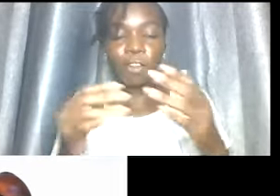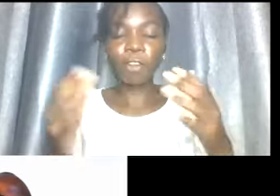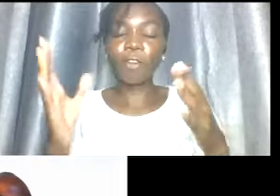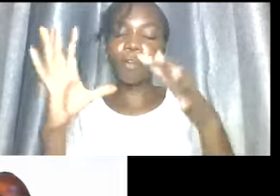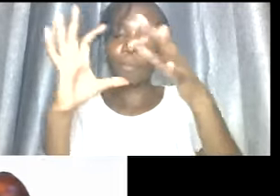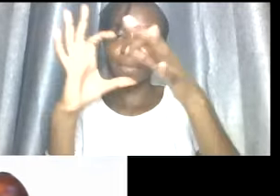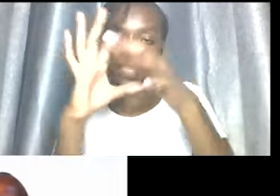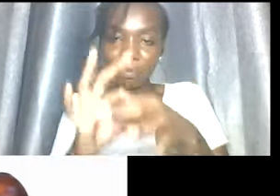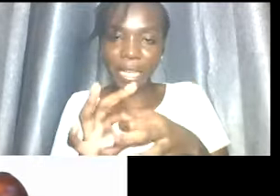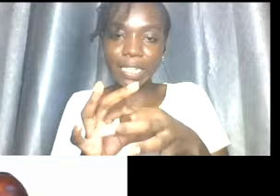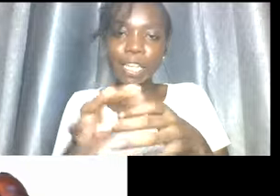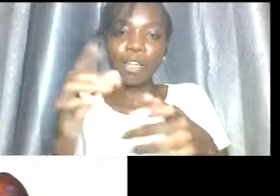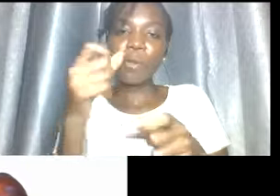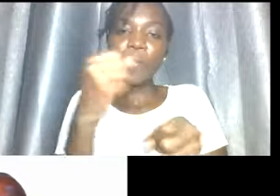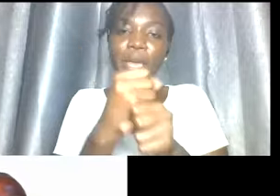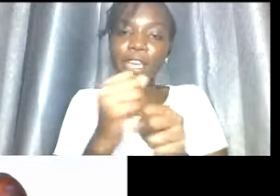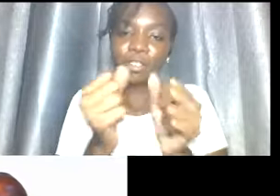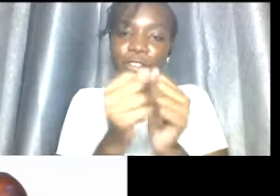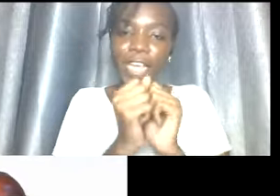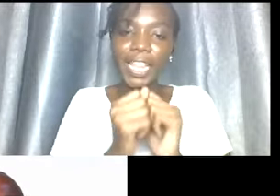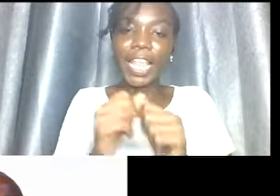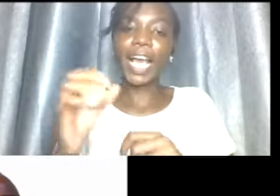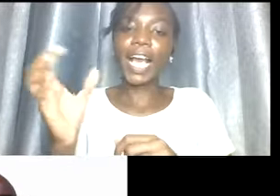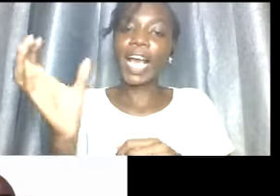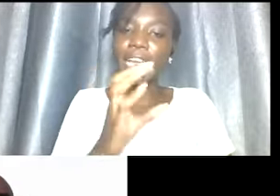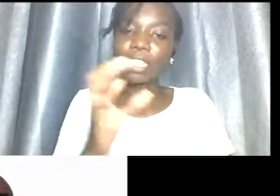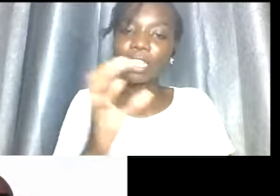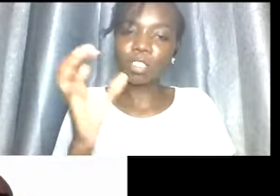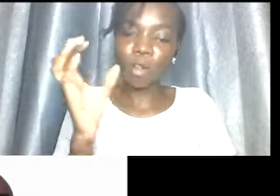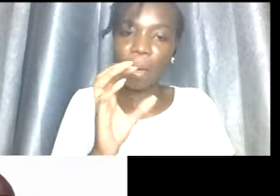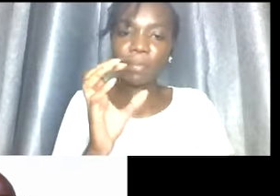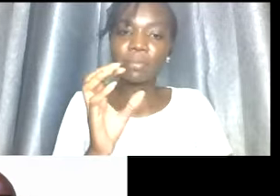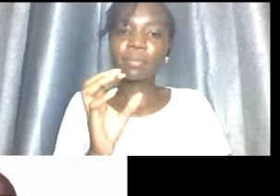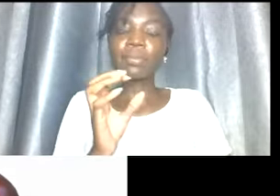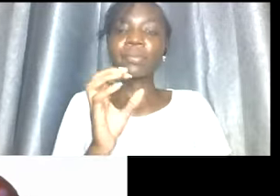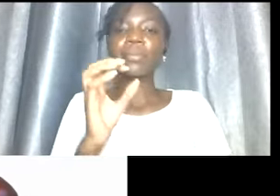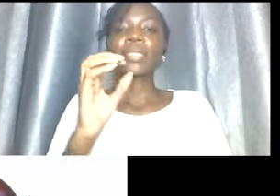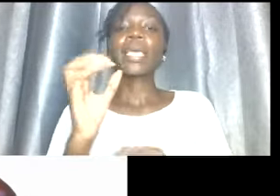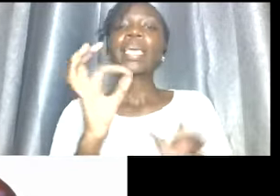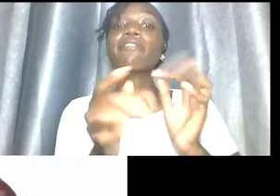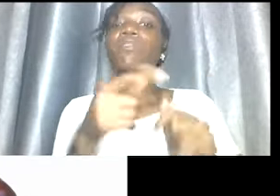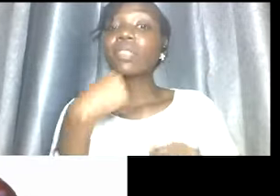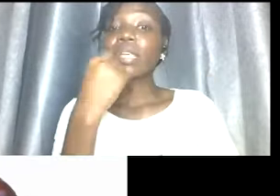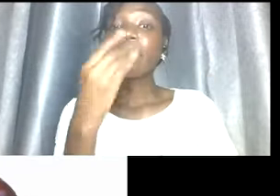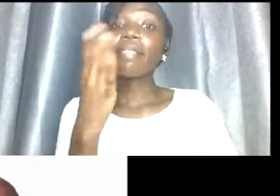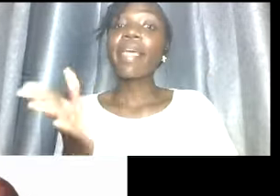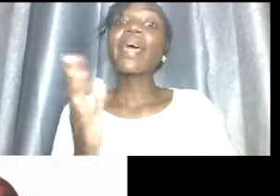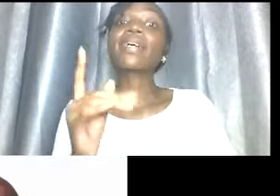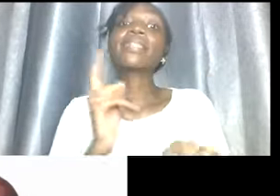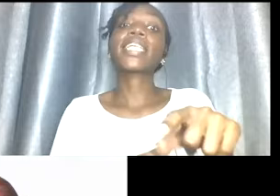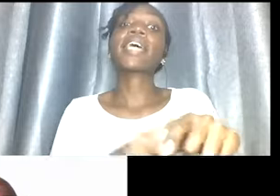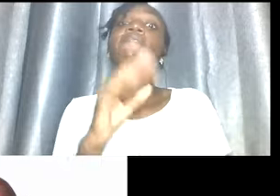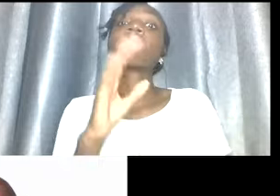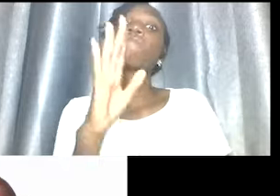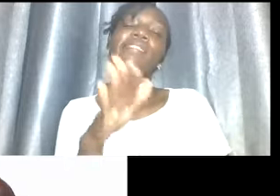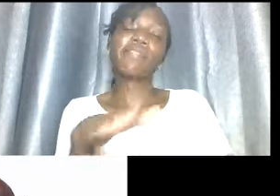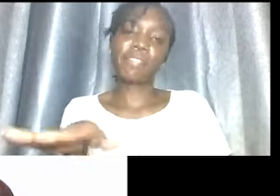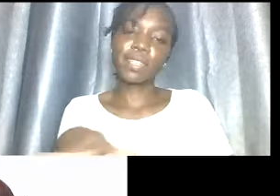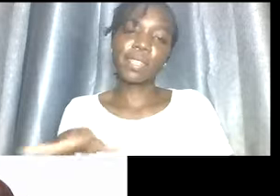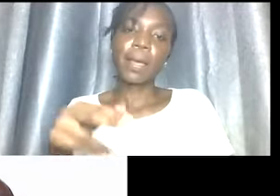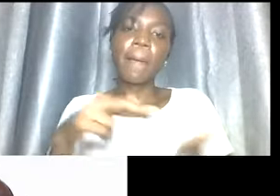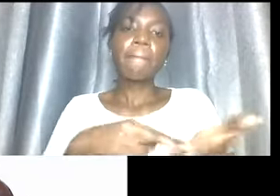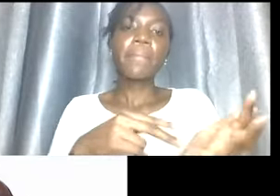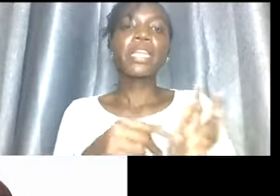to a customer. If you say you will be there for it at 5 p.m., show up at